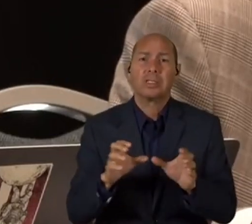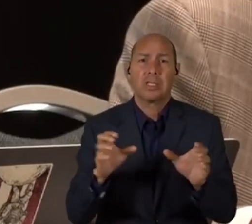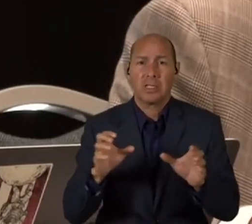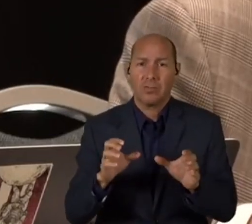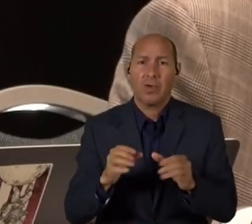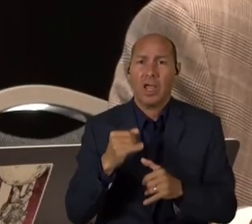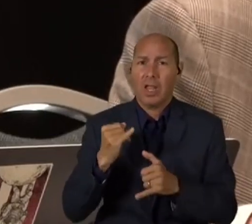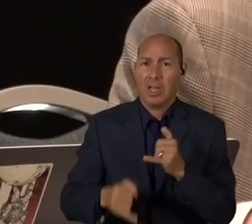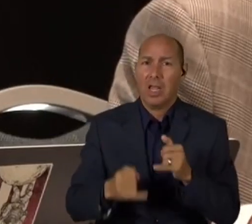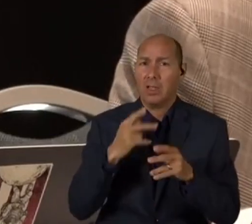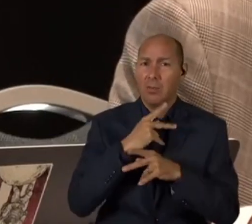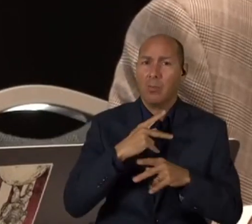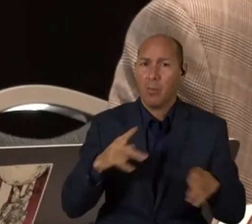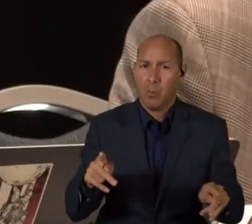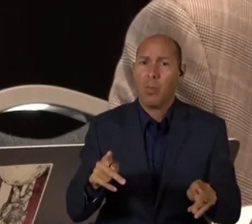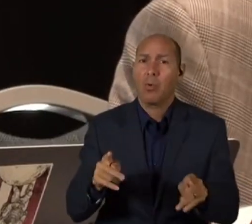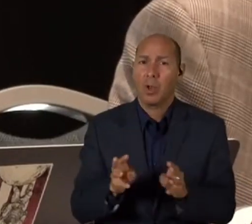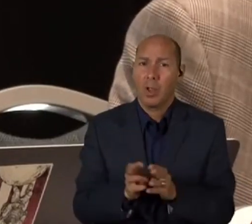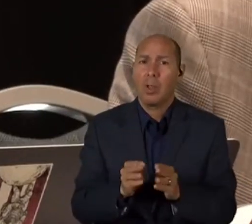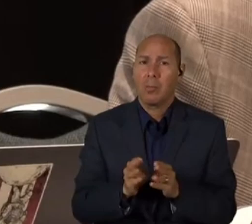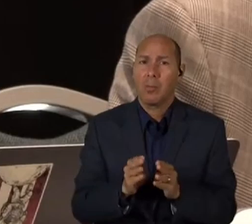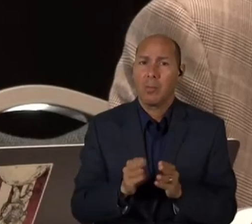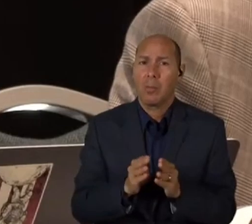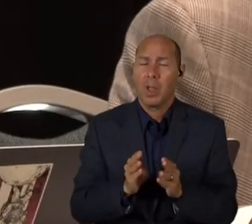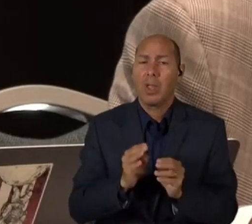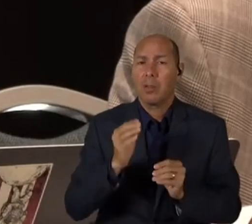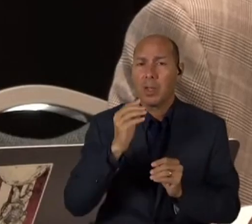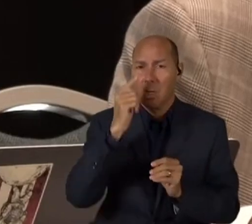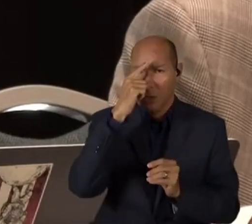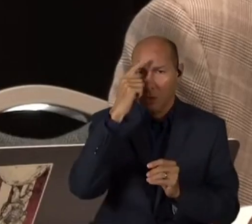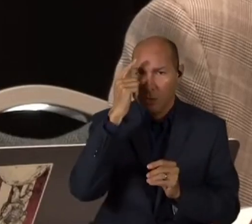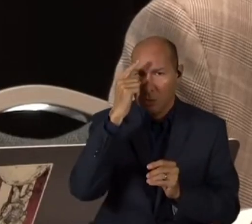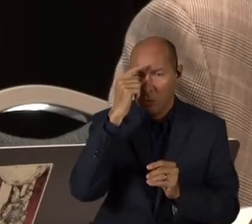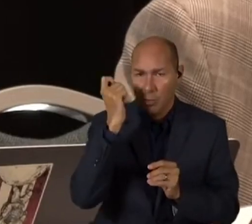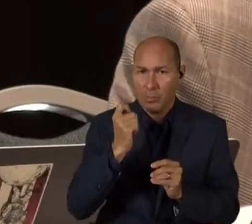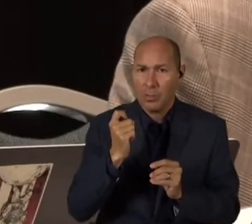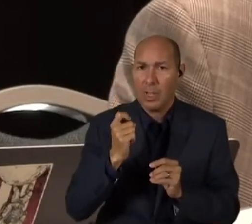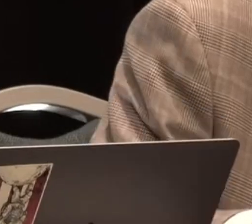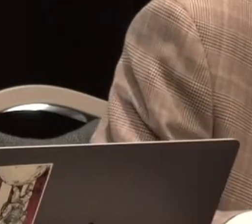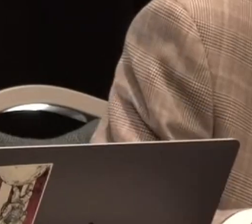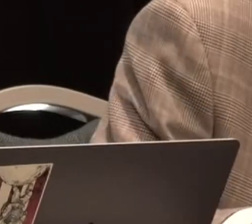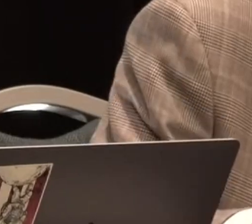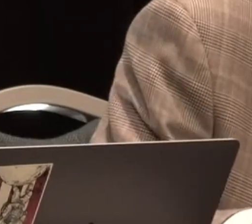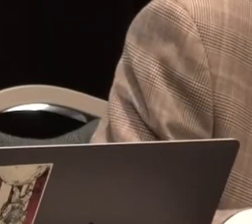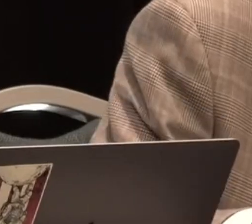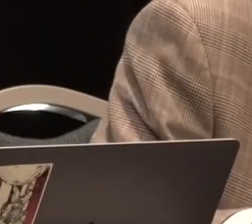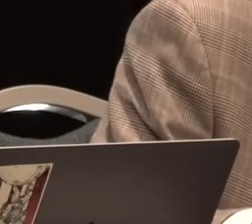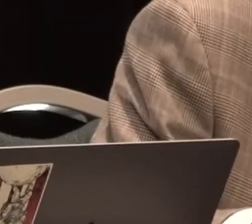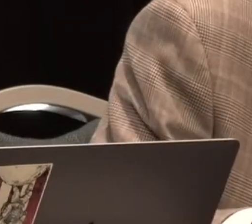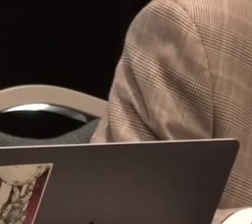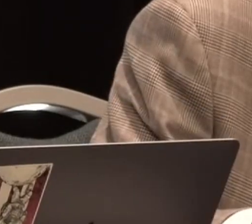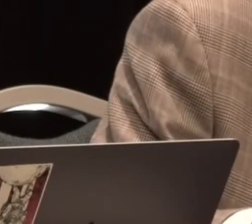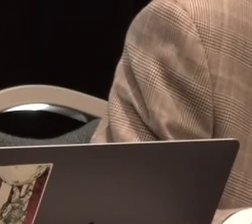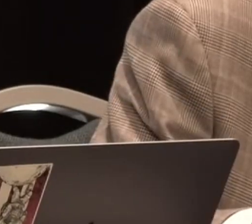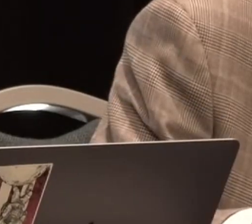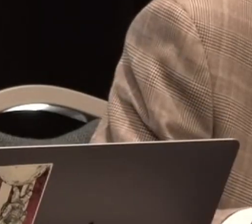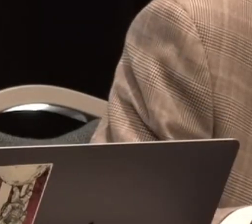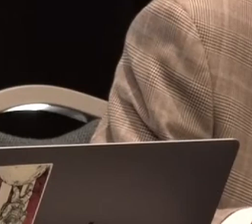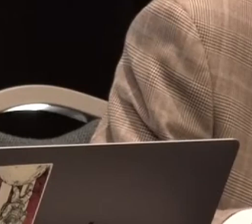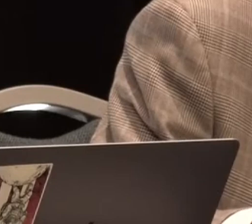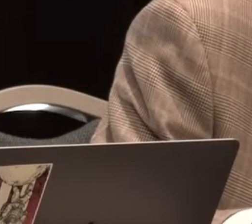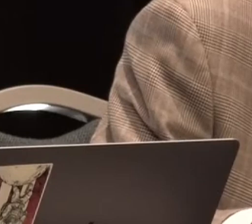public board meeting in June. Reforms to the budget process must happen in order to restore long-lasting